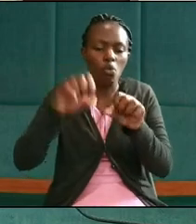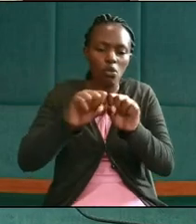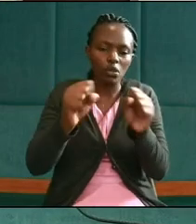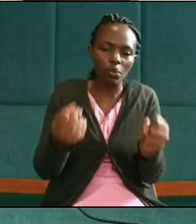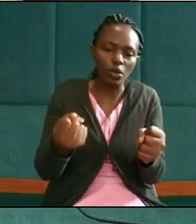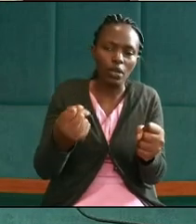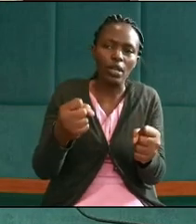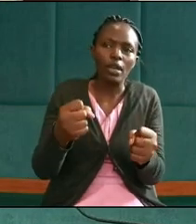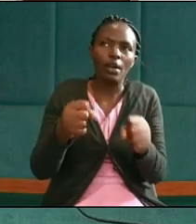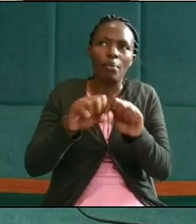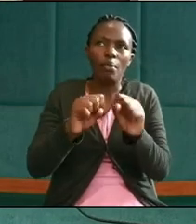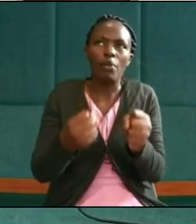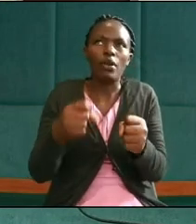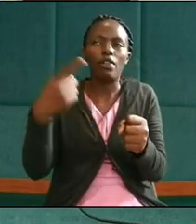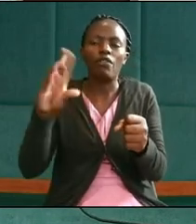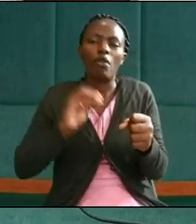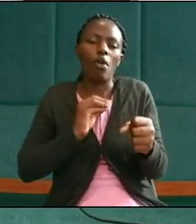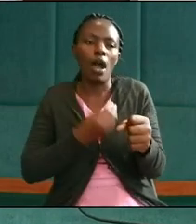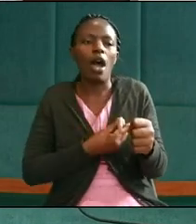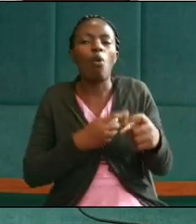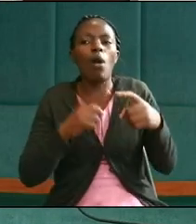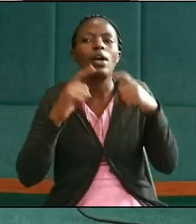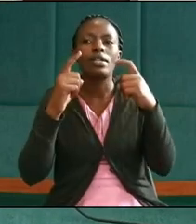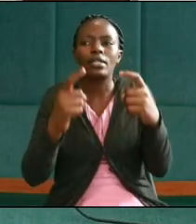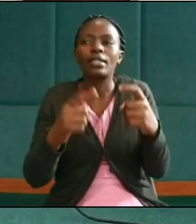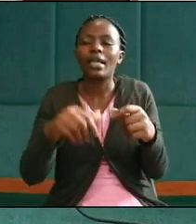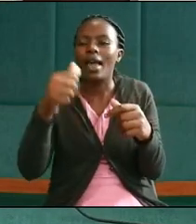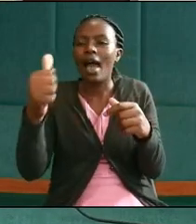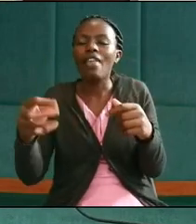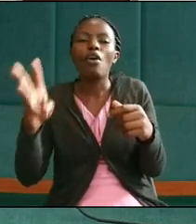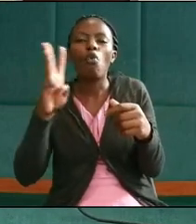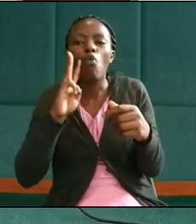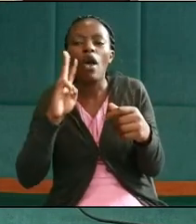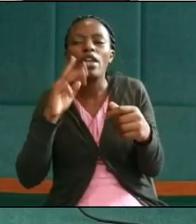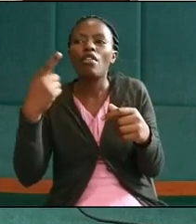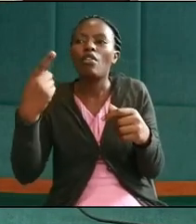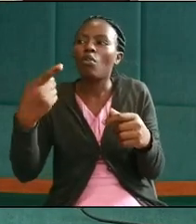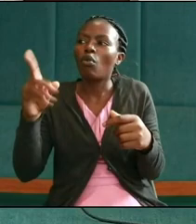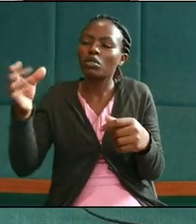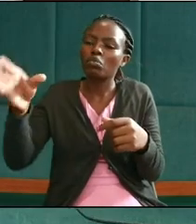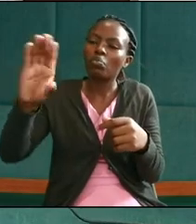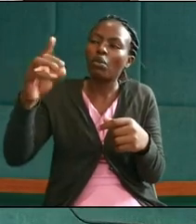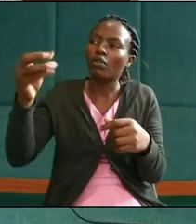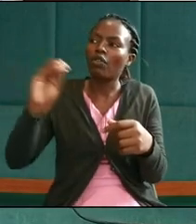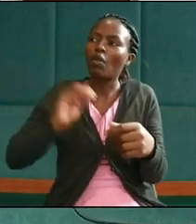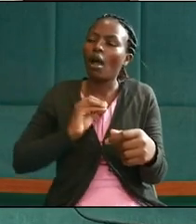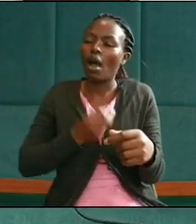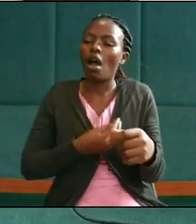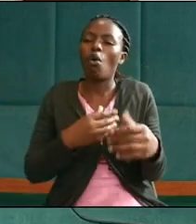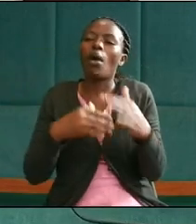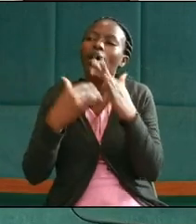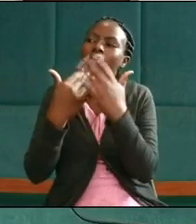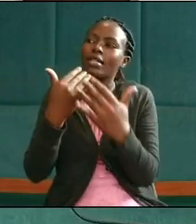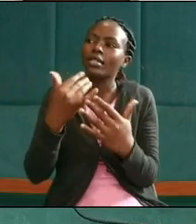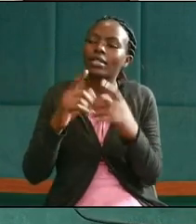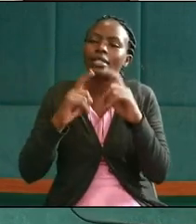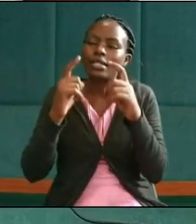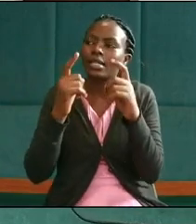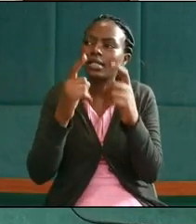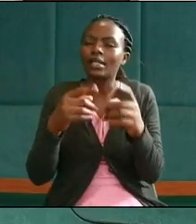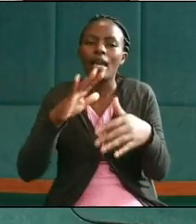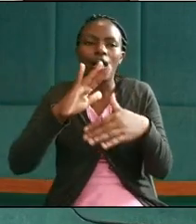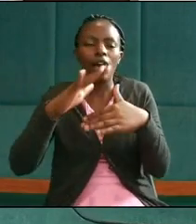our sins. And the wine represented his blood, which was poured for our sins. After